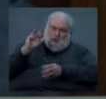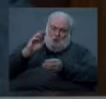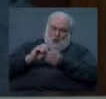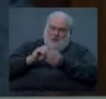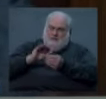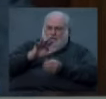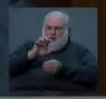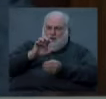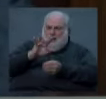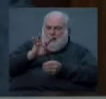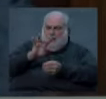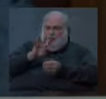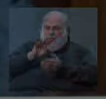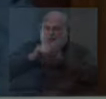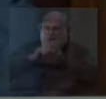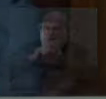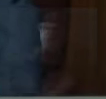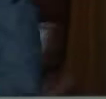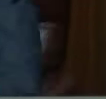of